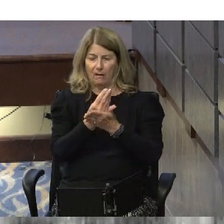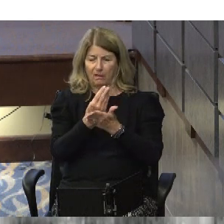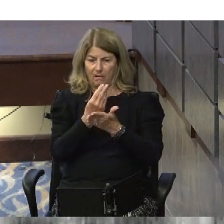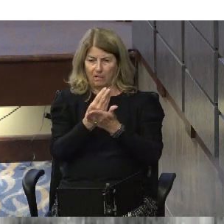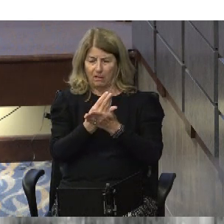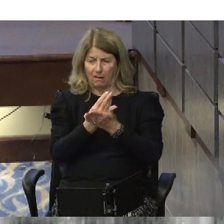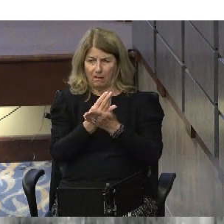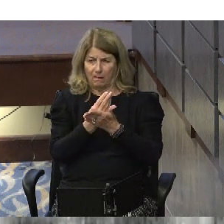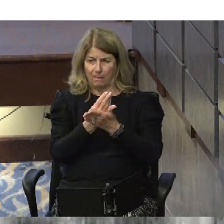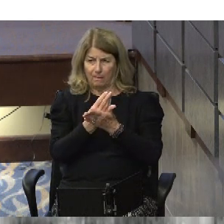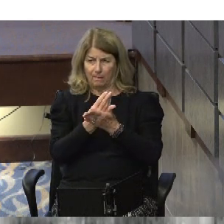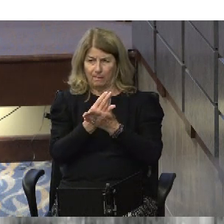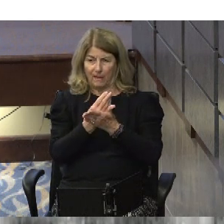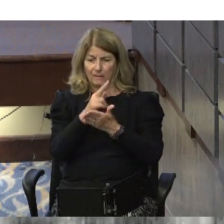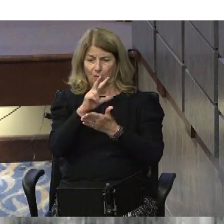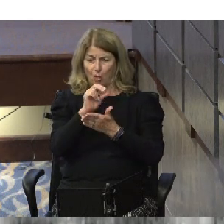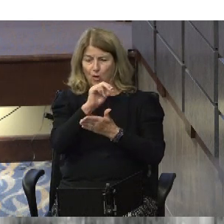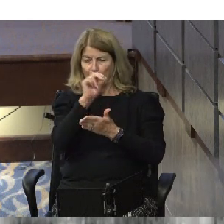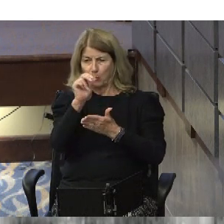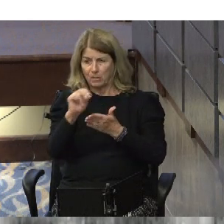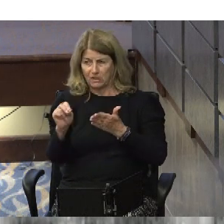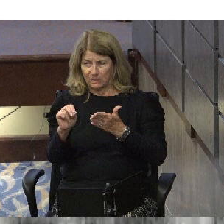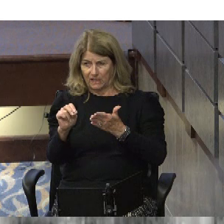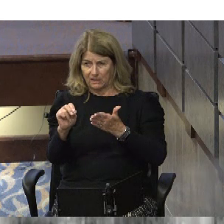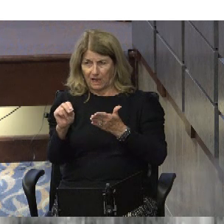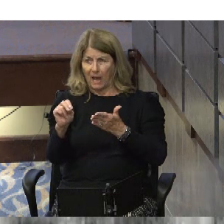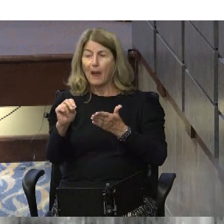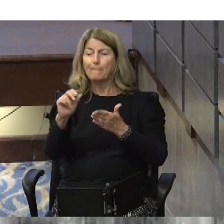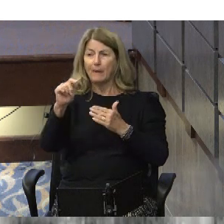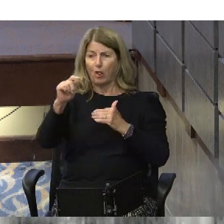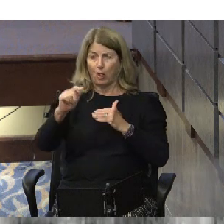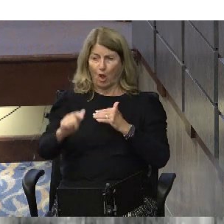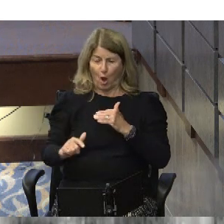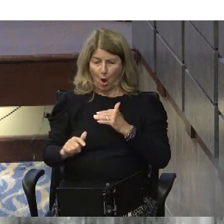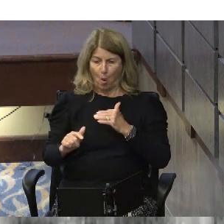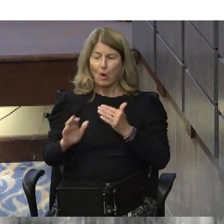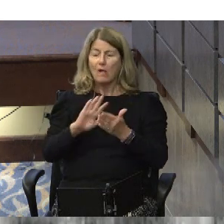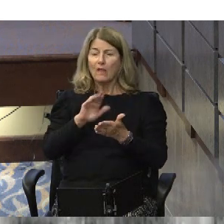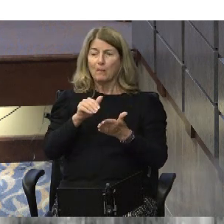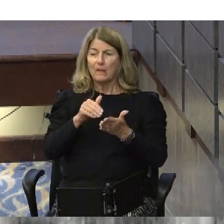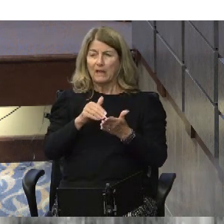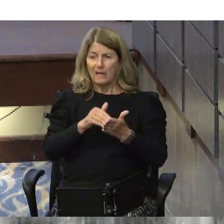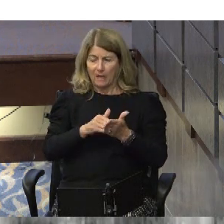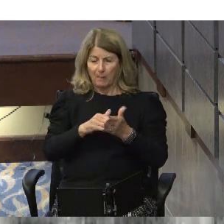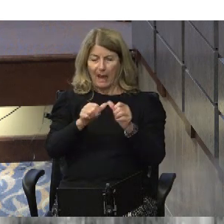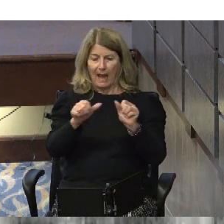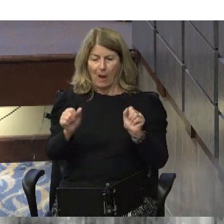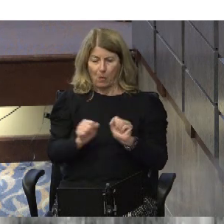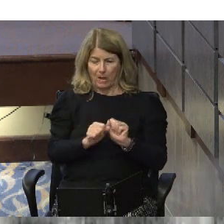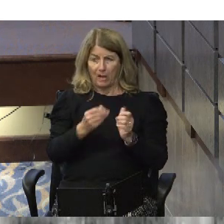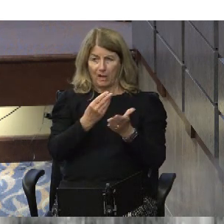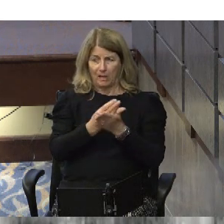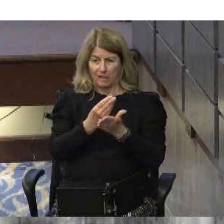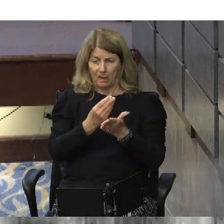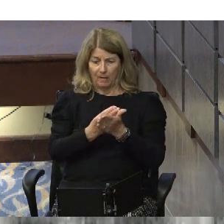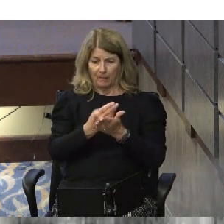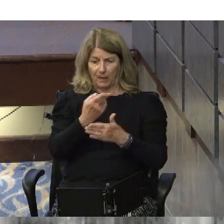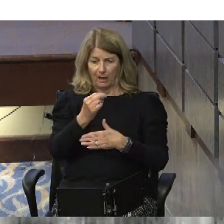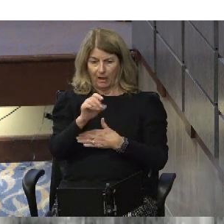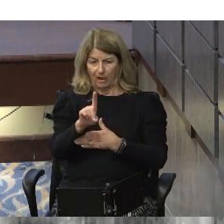of homelessness is 30% and below the median area income, which HUD programs calls this population